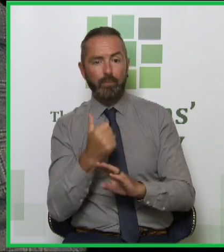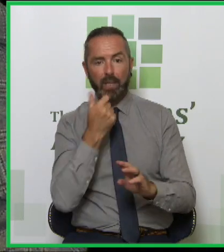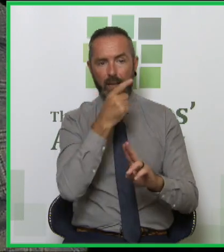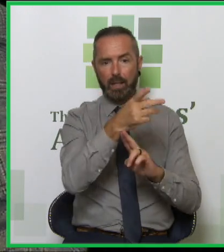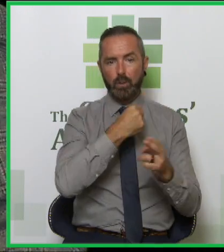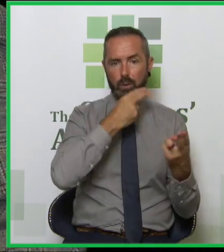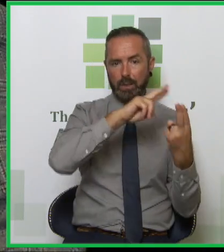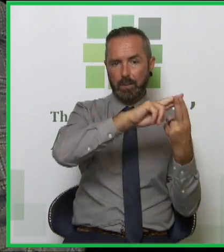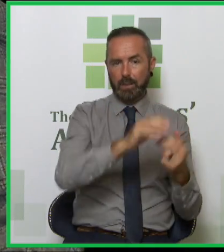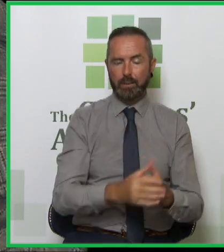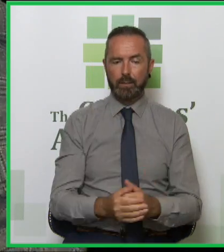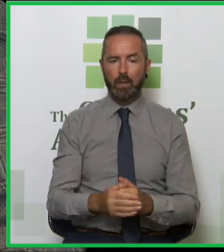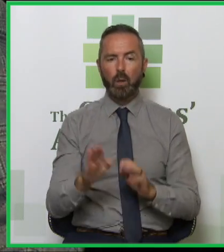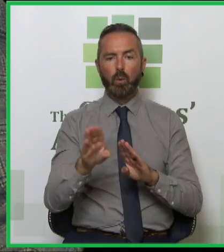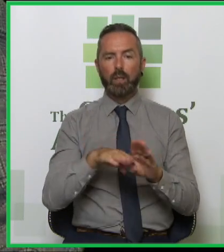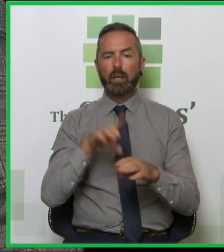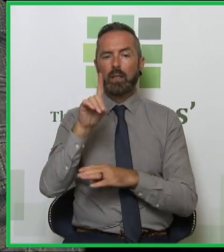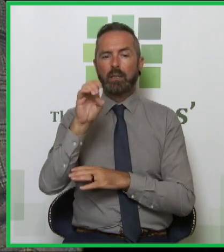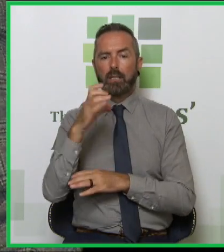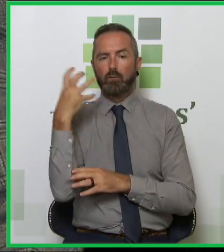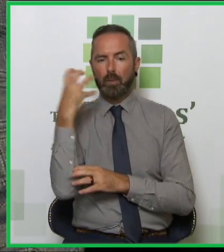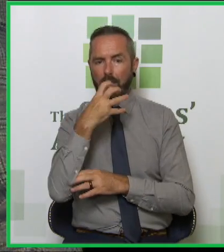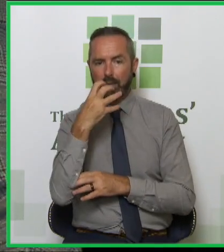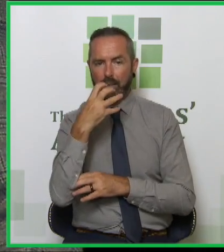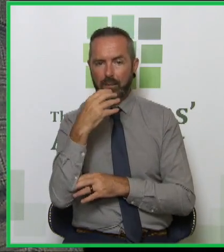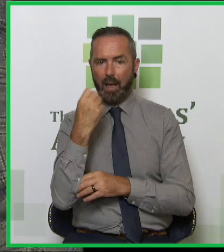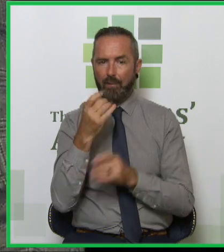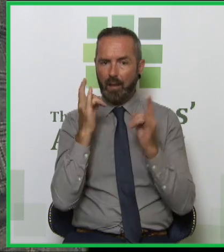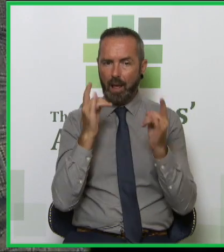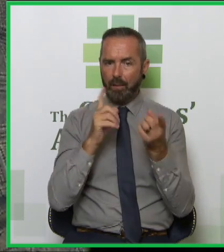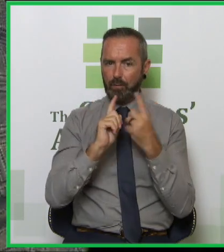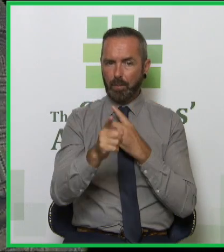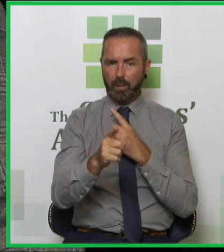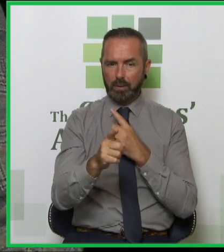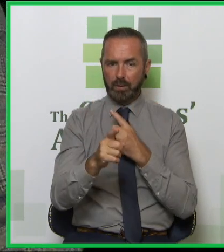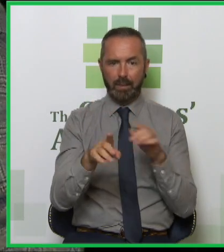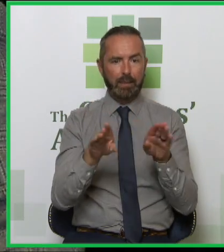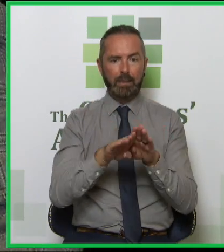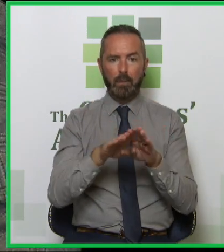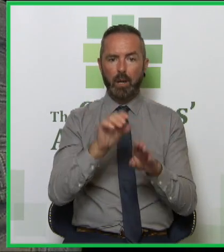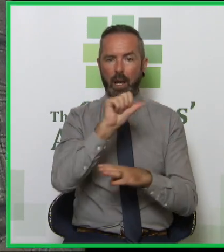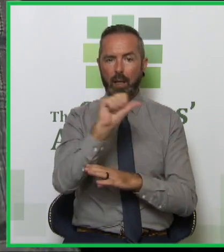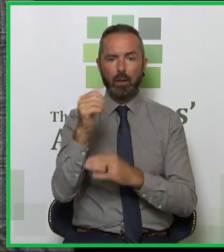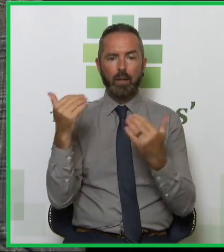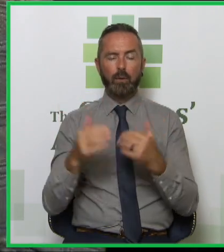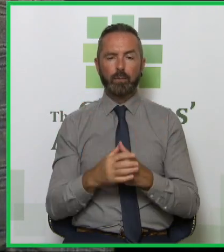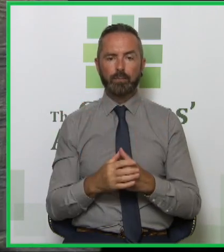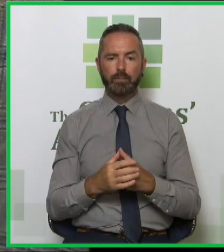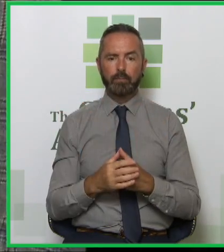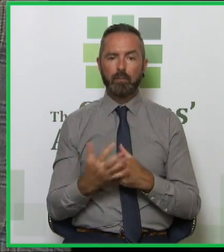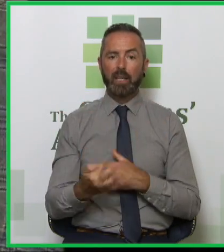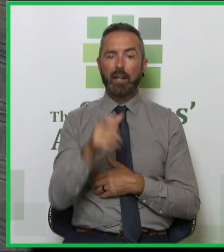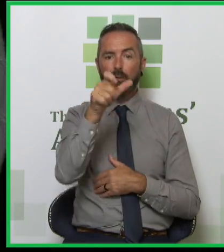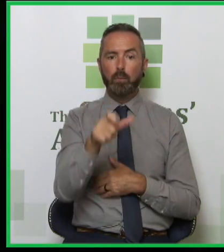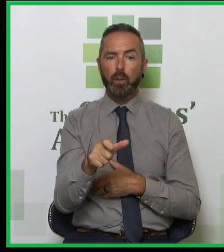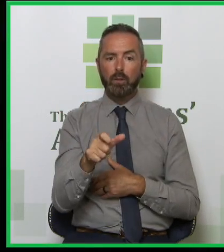under decriminalization, where drug use causes harm, you would have a health response, like with alcohol now. Now again, if a person commits